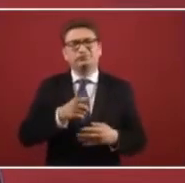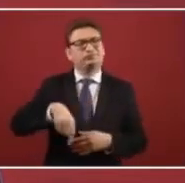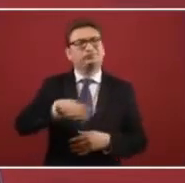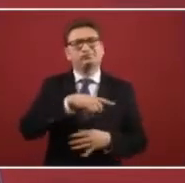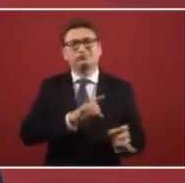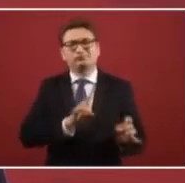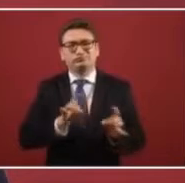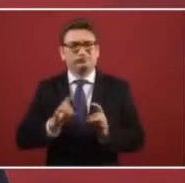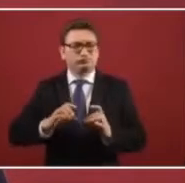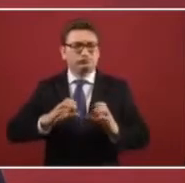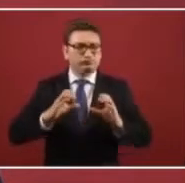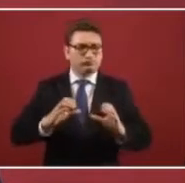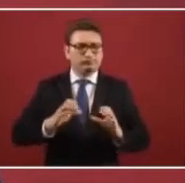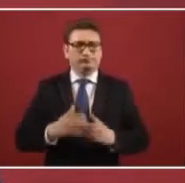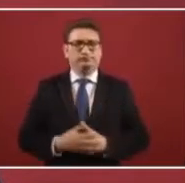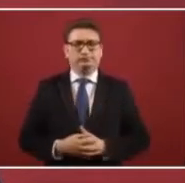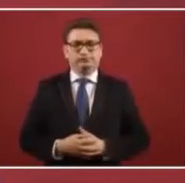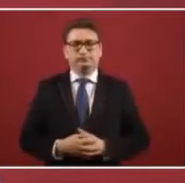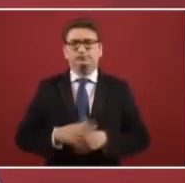that cause